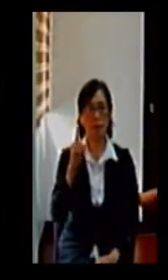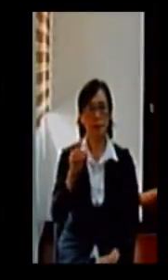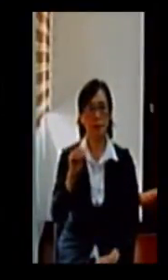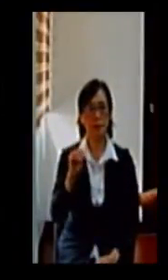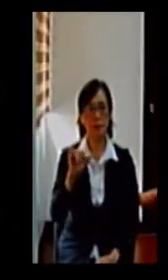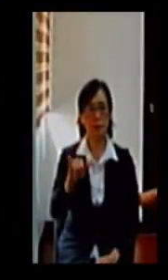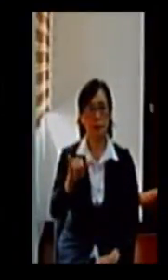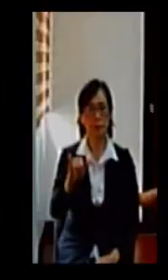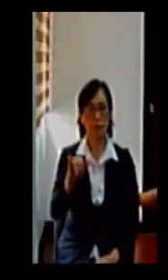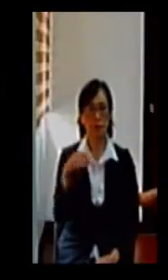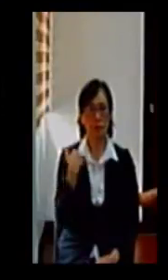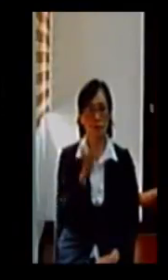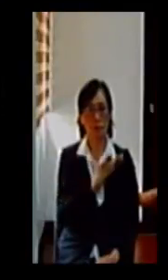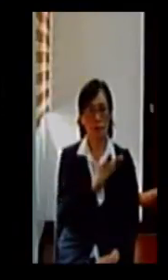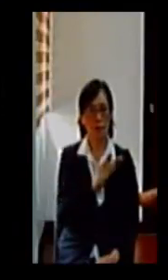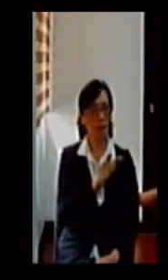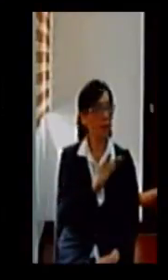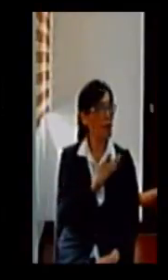we were